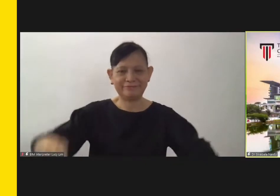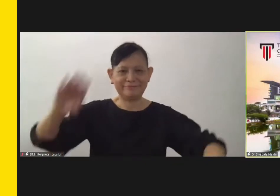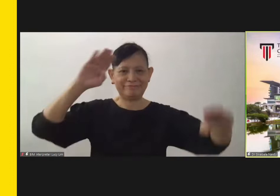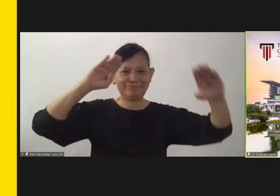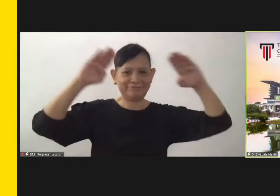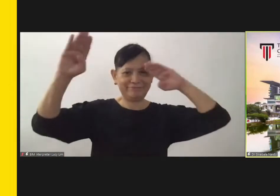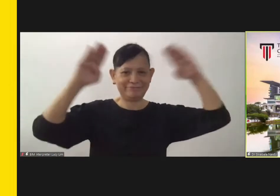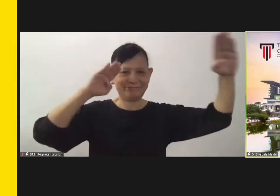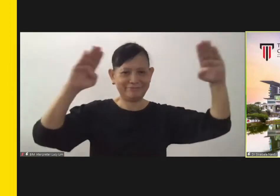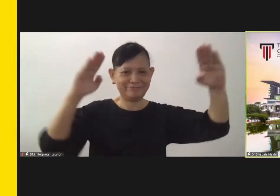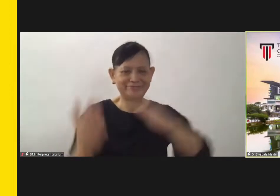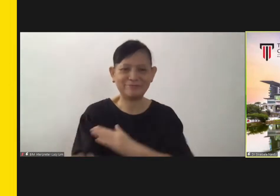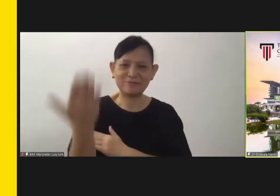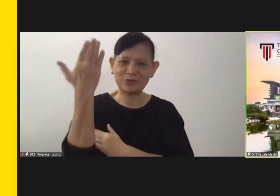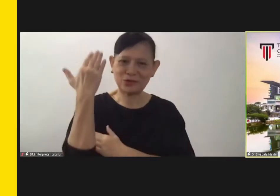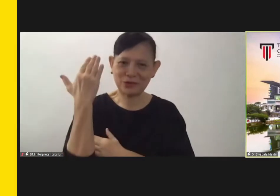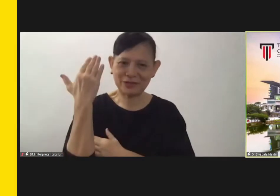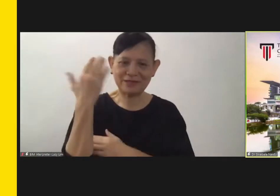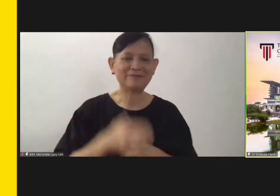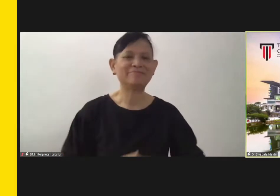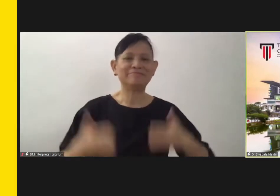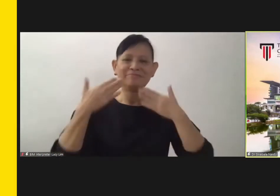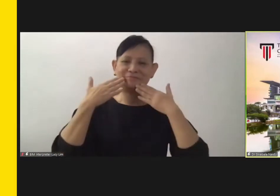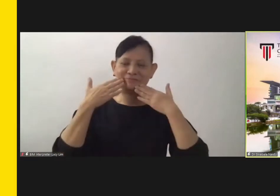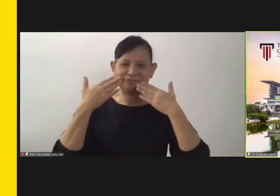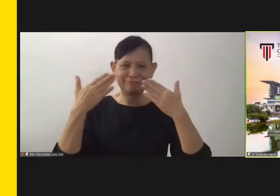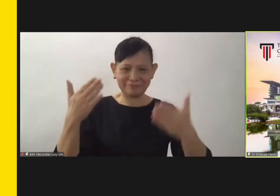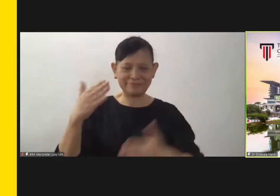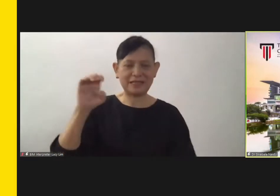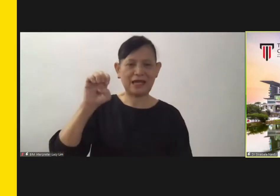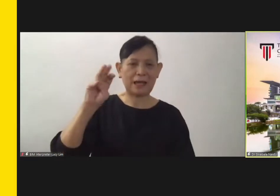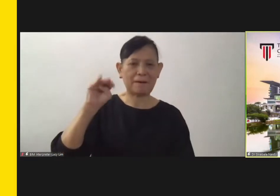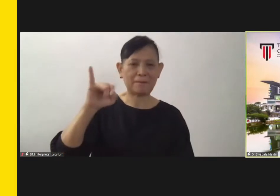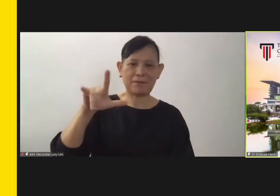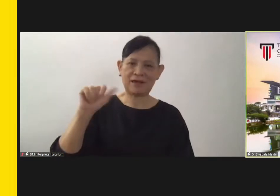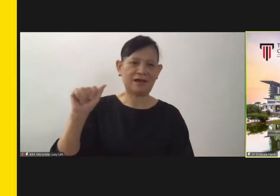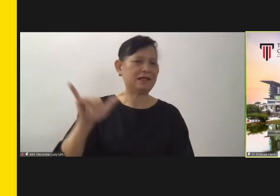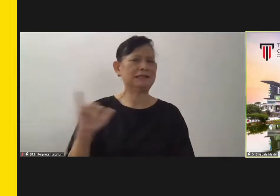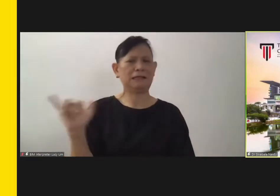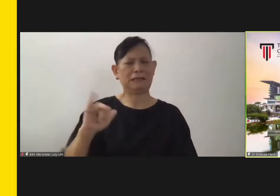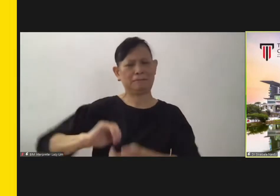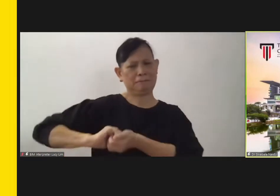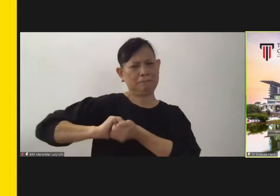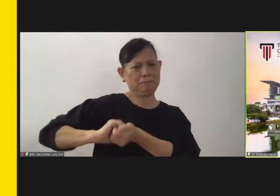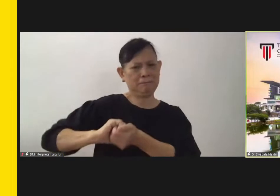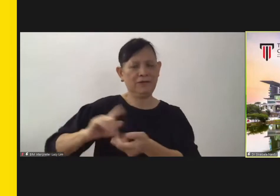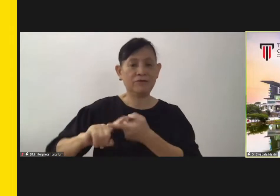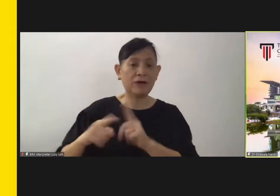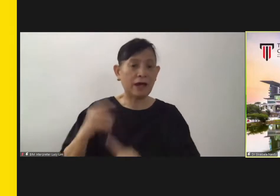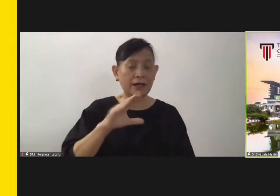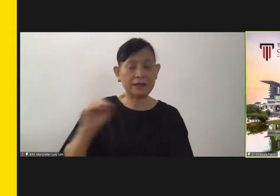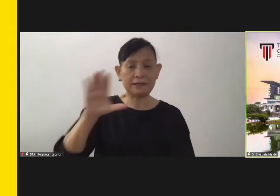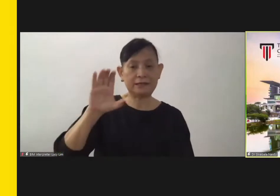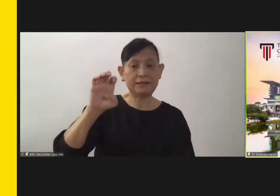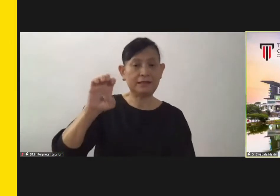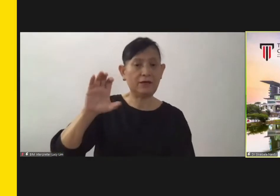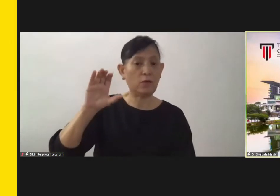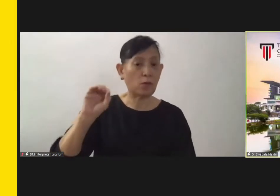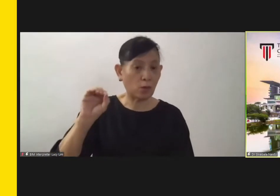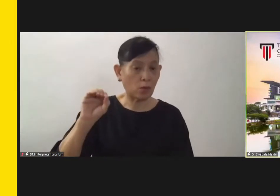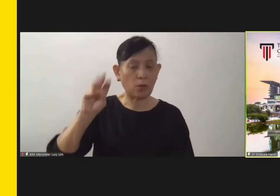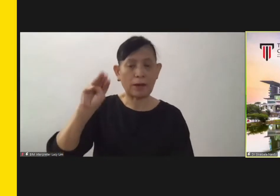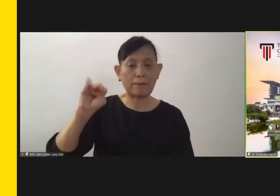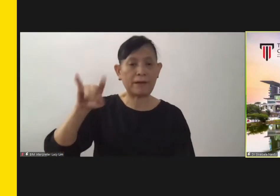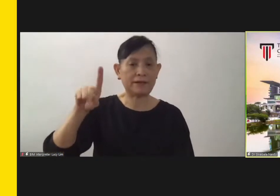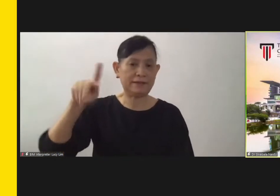Hey, good morning, everyone. Thank you, Ms. Emilia Sharif, my good friend, the CEO of Malaysian Institute for Debate and Public